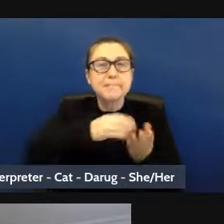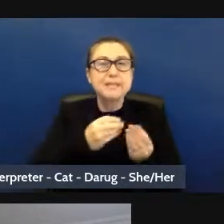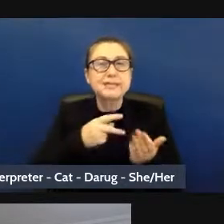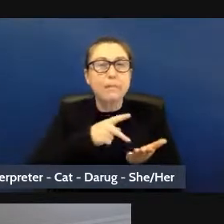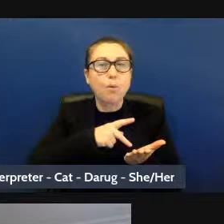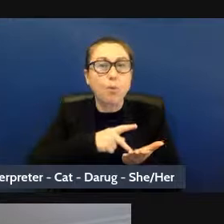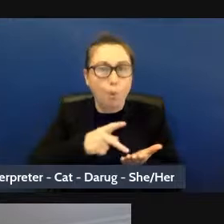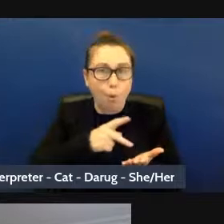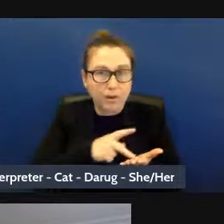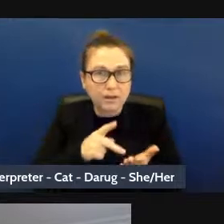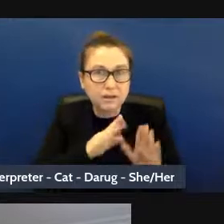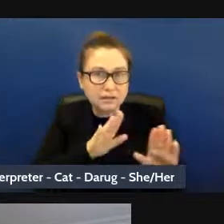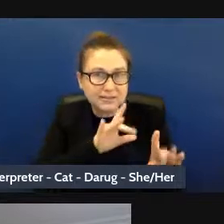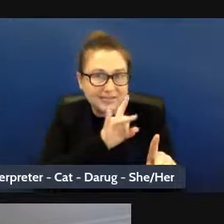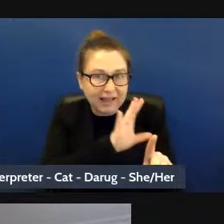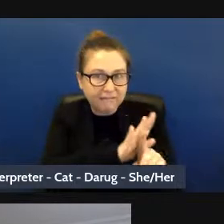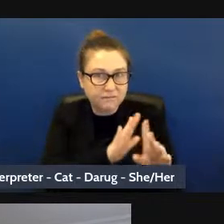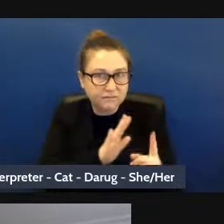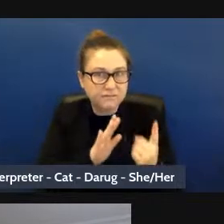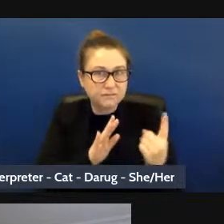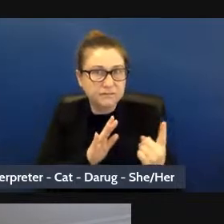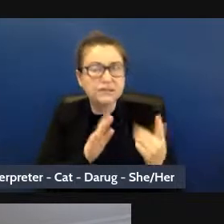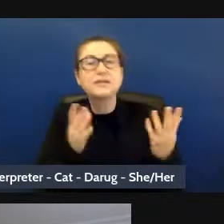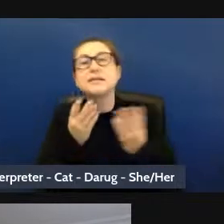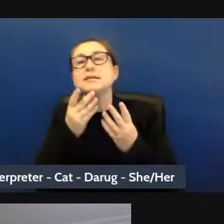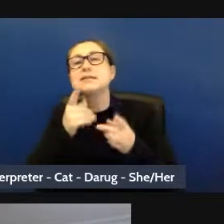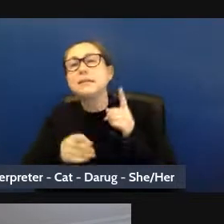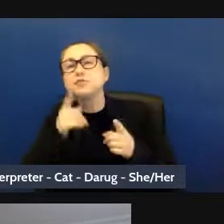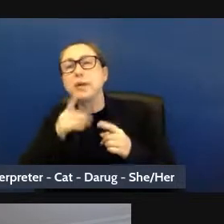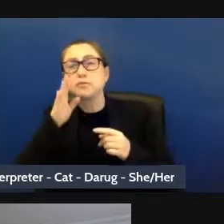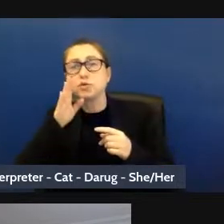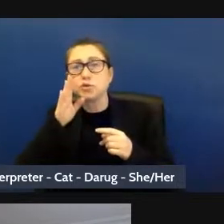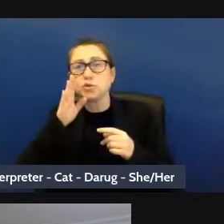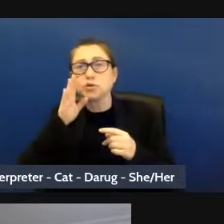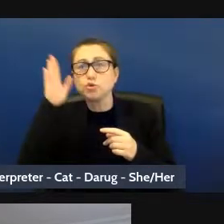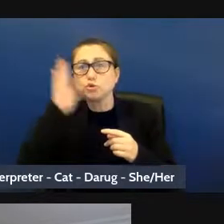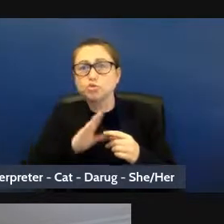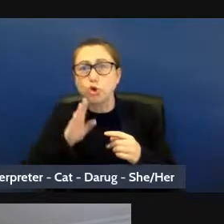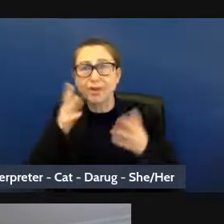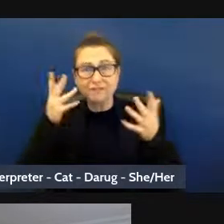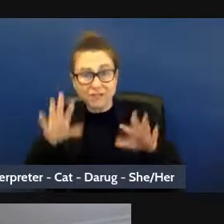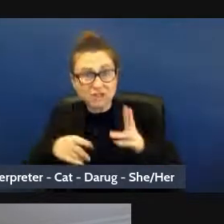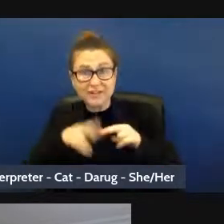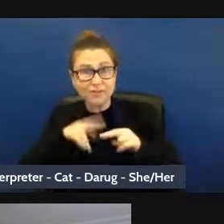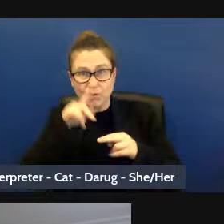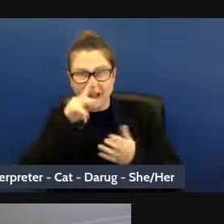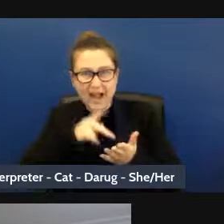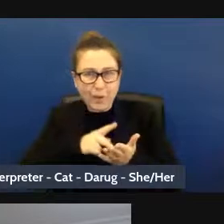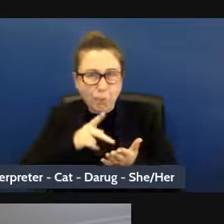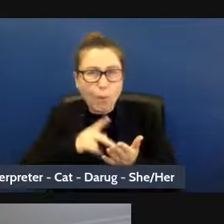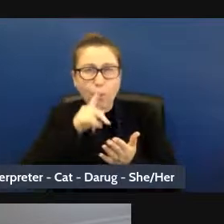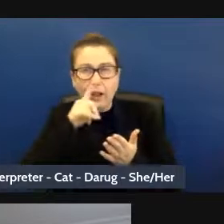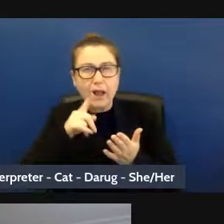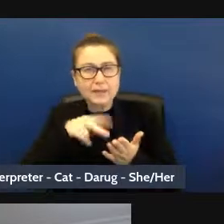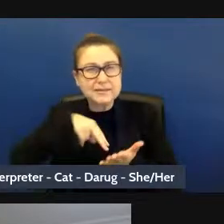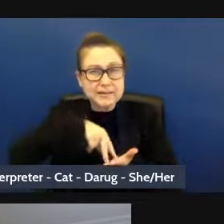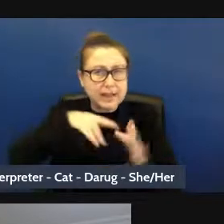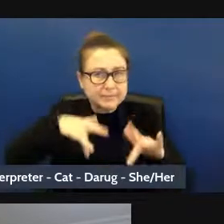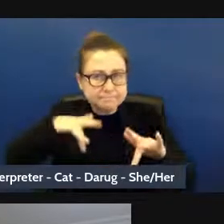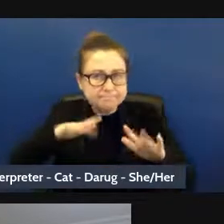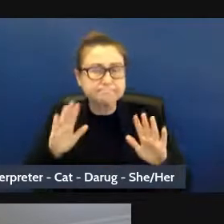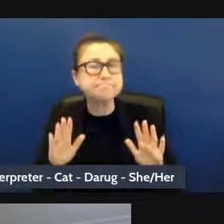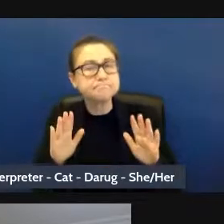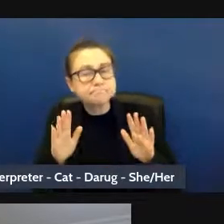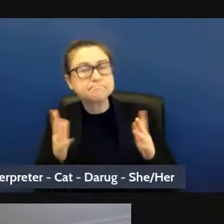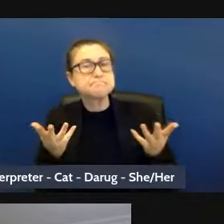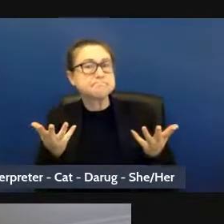might for certain people after stroke, to give them any physical assistance. And I think potentially if that we were